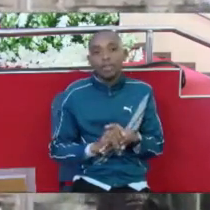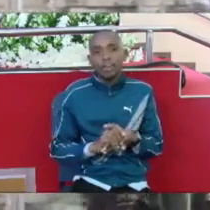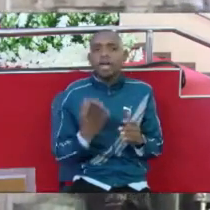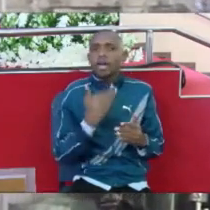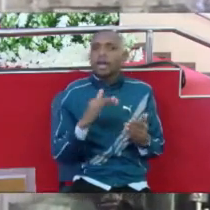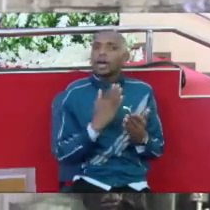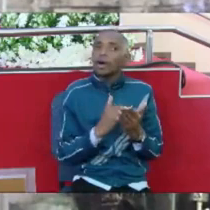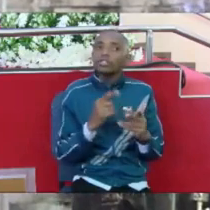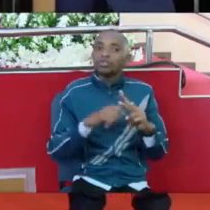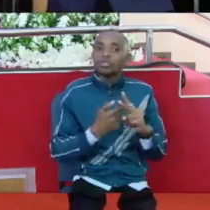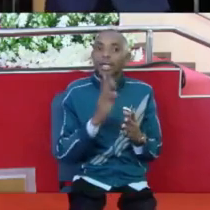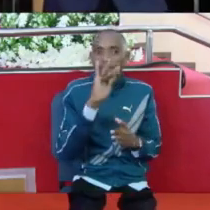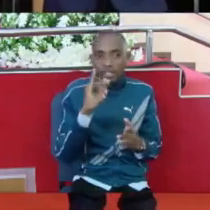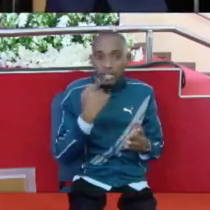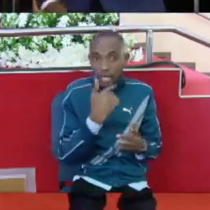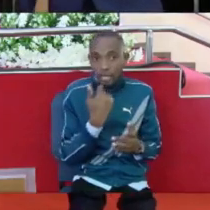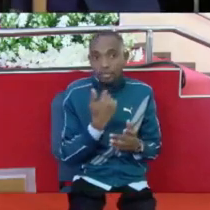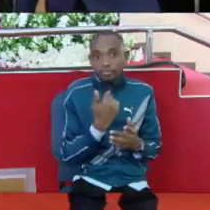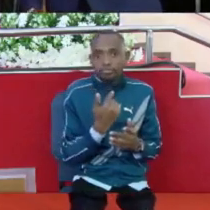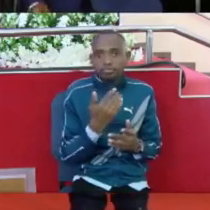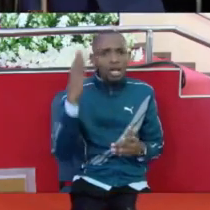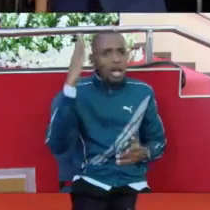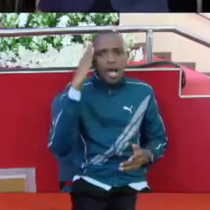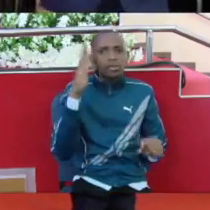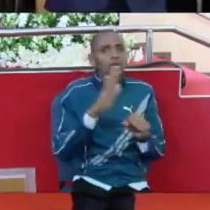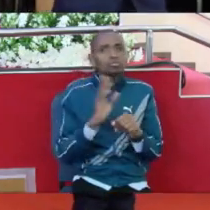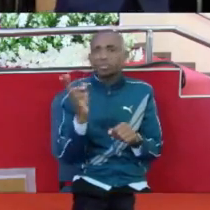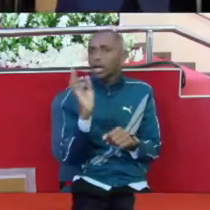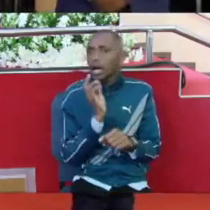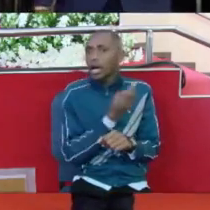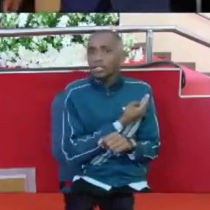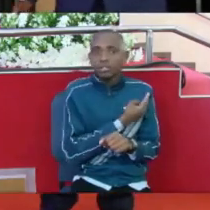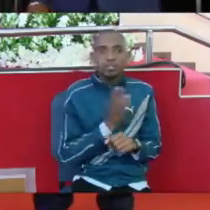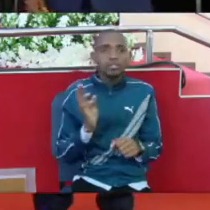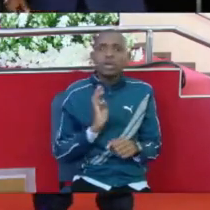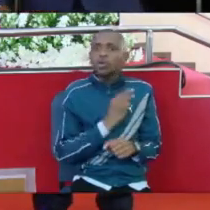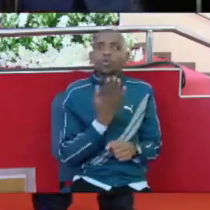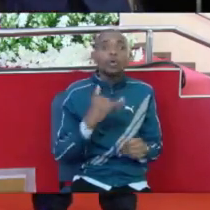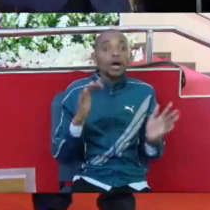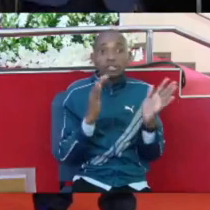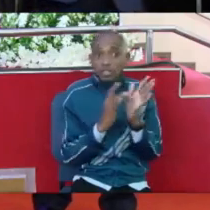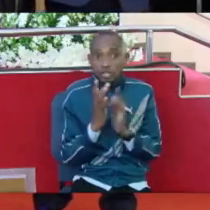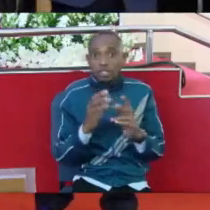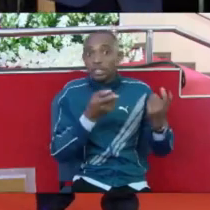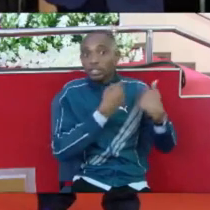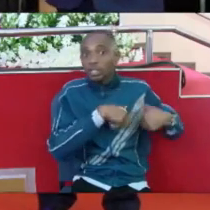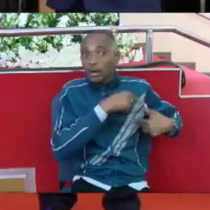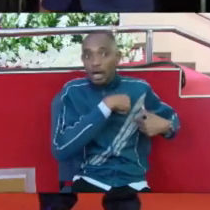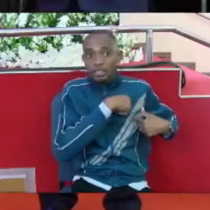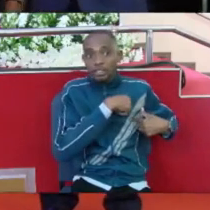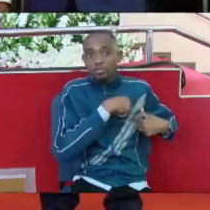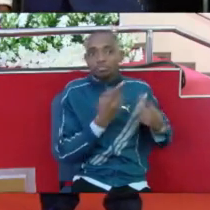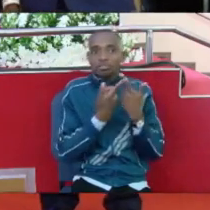to start by saying this. Na nianze kwa kusema hivi. I know a lot of us. Najua wengi wenu. We want Jesus in our hearts. Tunataka Yesu mioyoni.